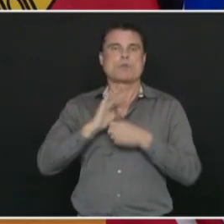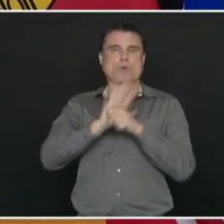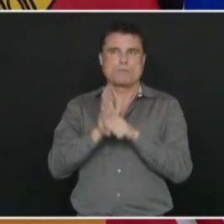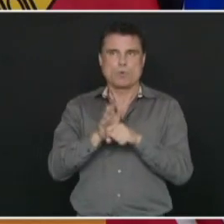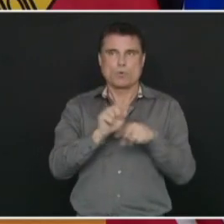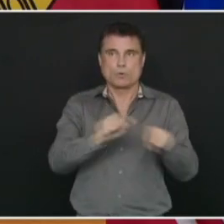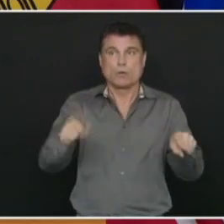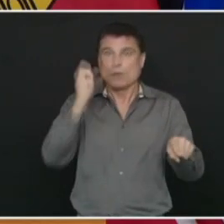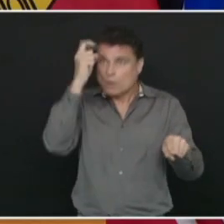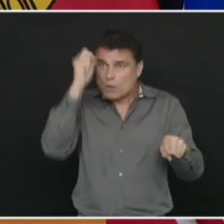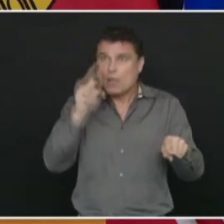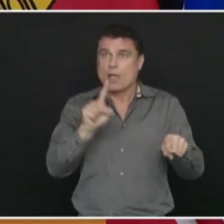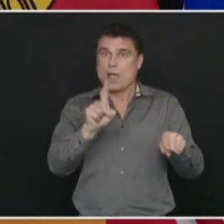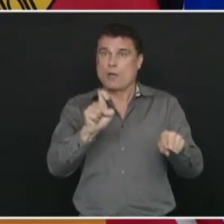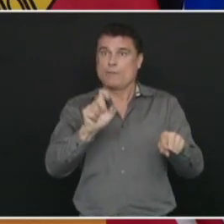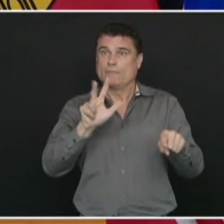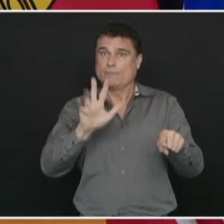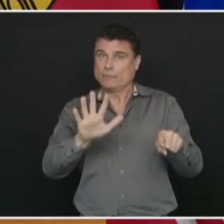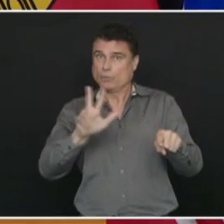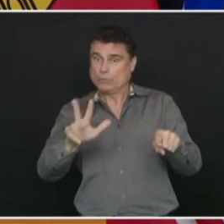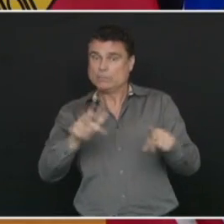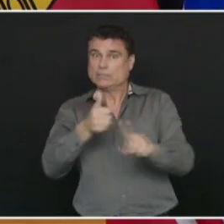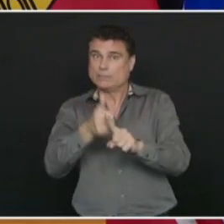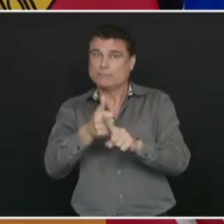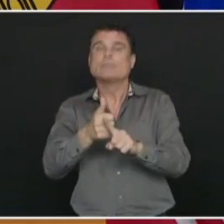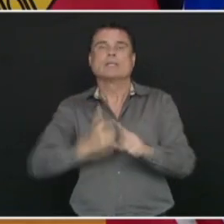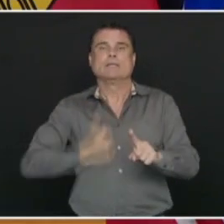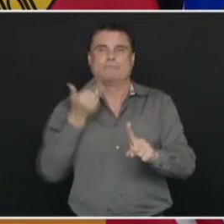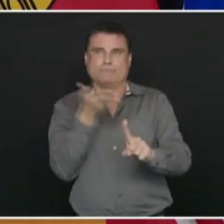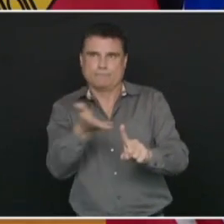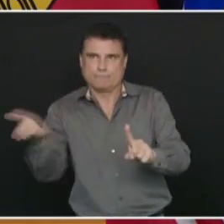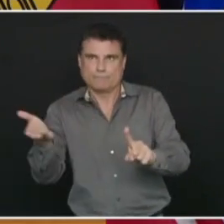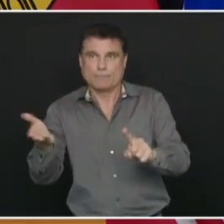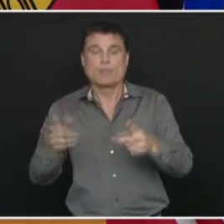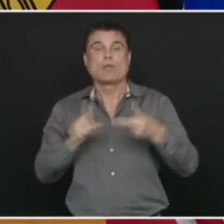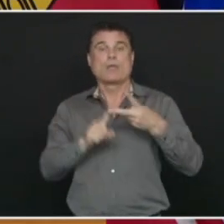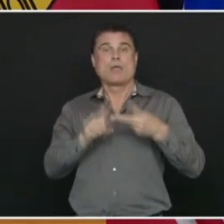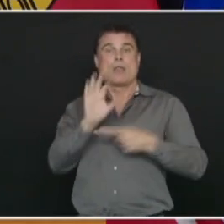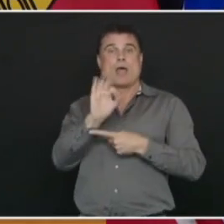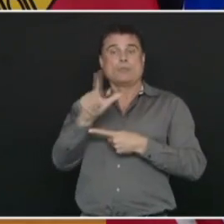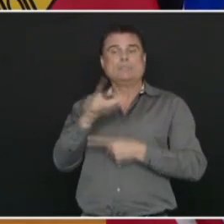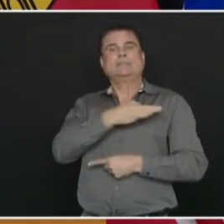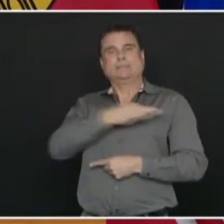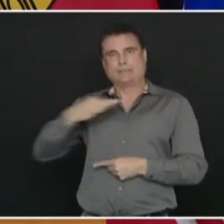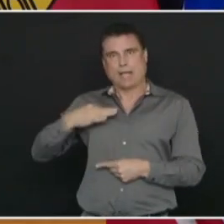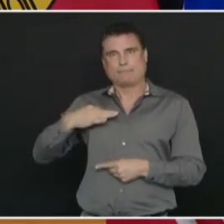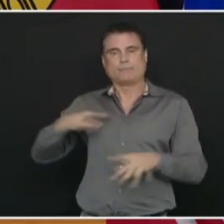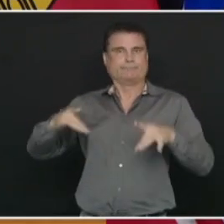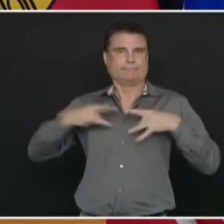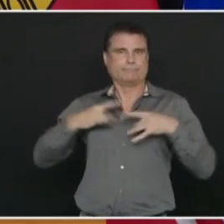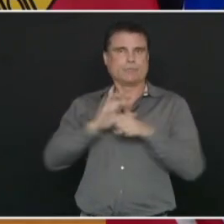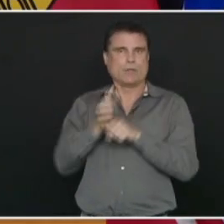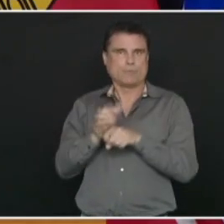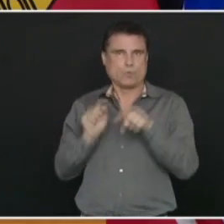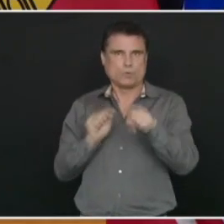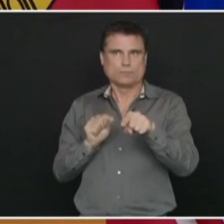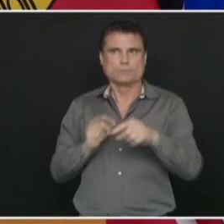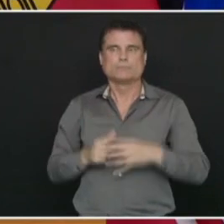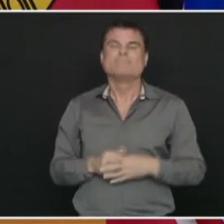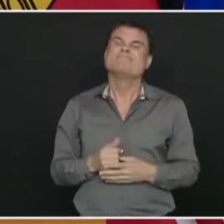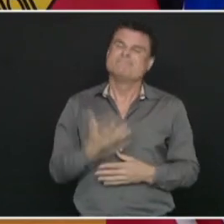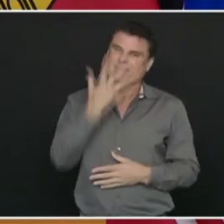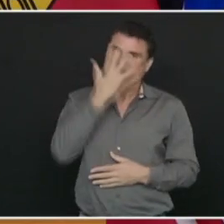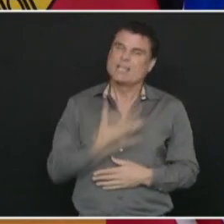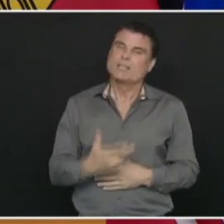Fraser Health and the BC CDC, in supporting our corrections partners in managing the